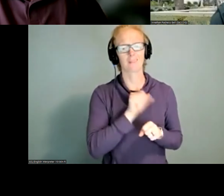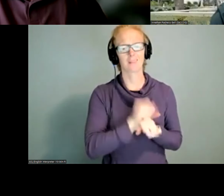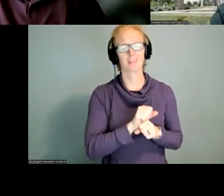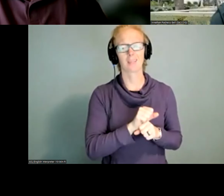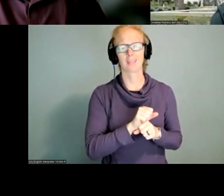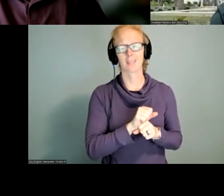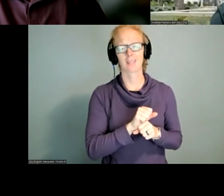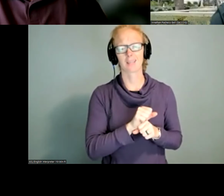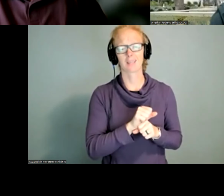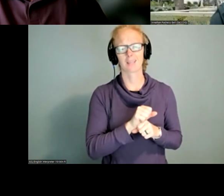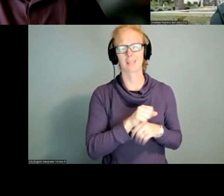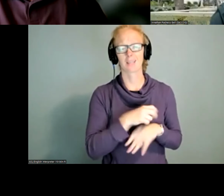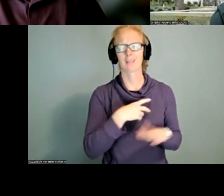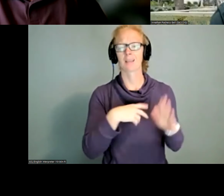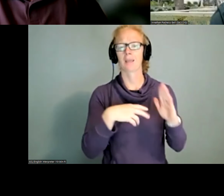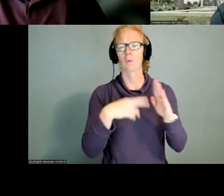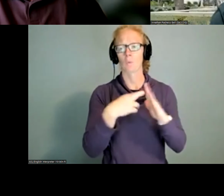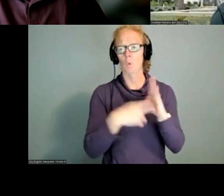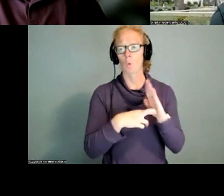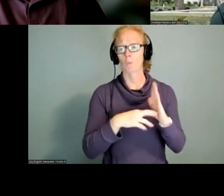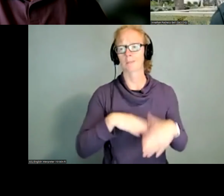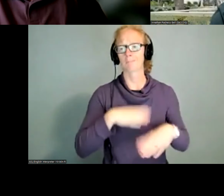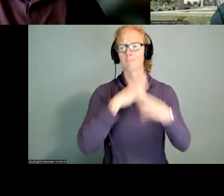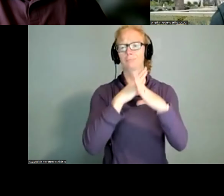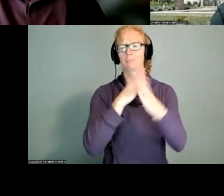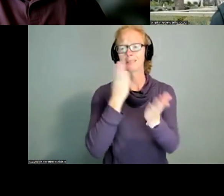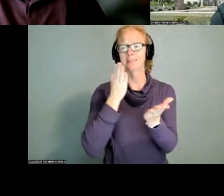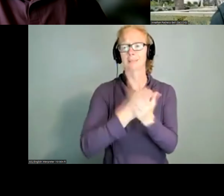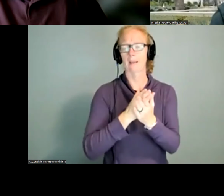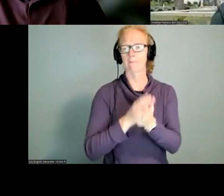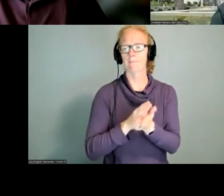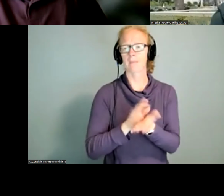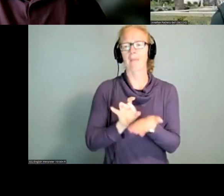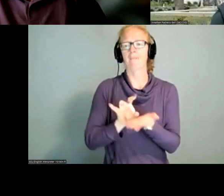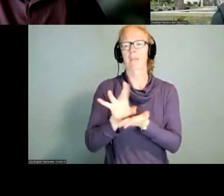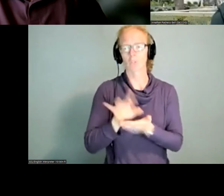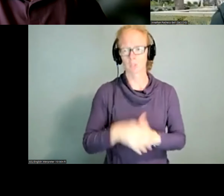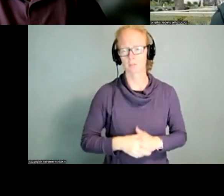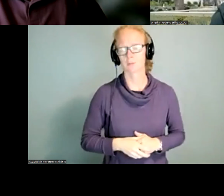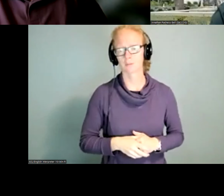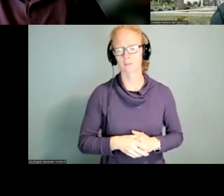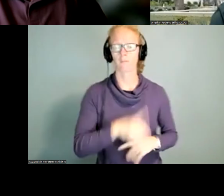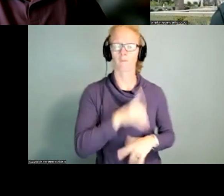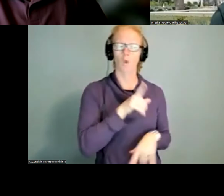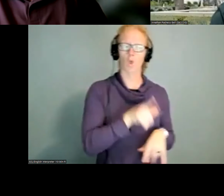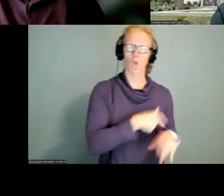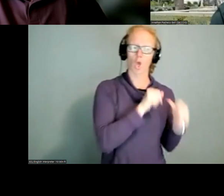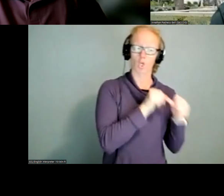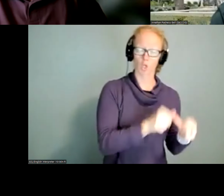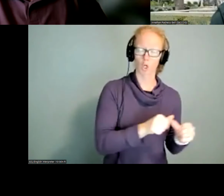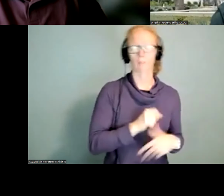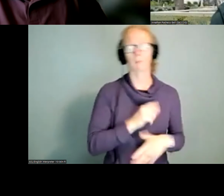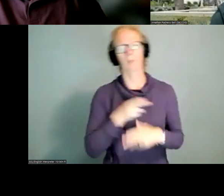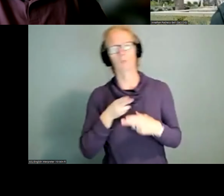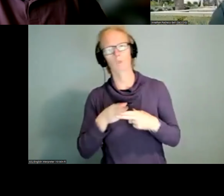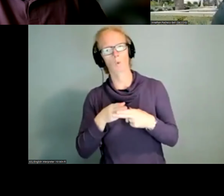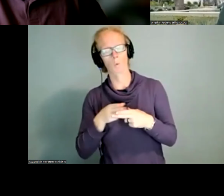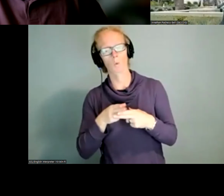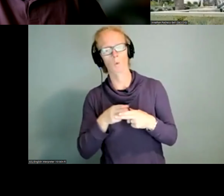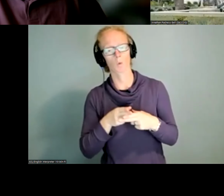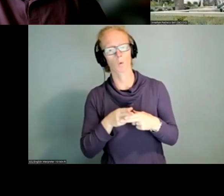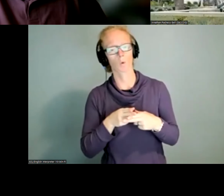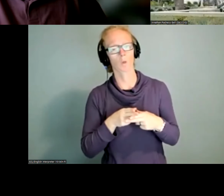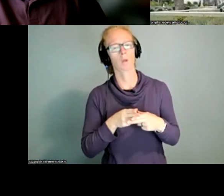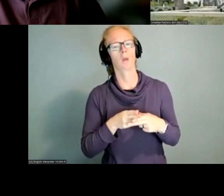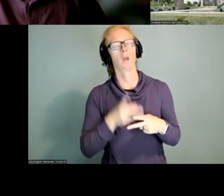ordinances that prevent evictions and so forth. So there are definitely things you can do in the long and short term to avoid, displacing disadvantaged